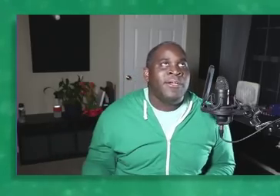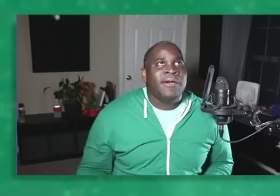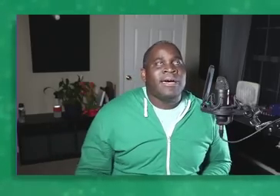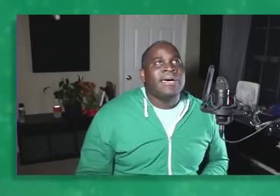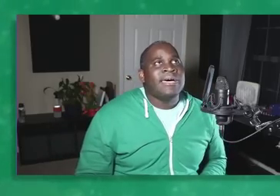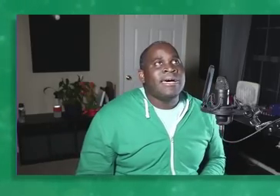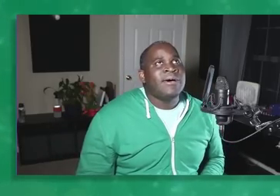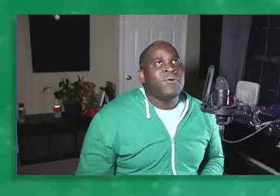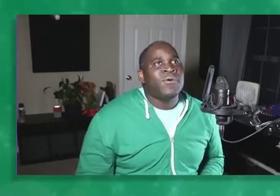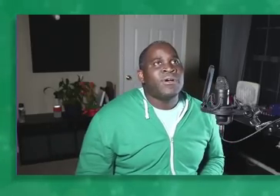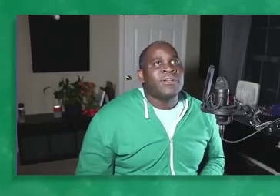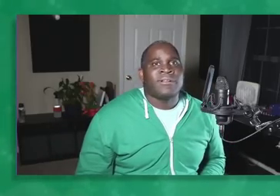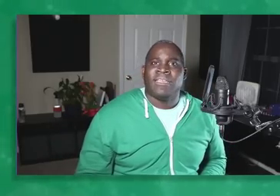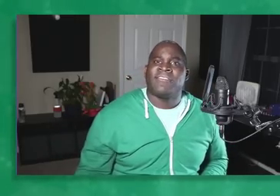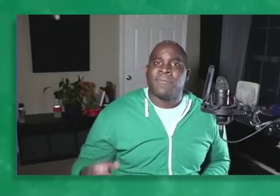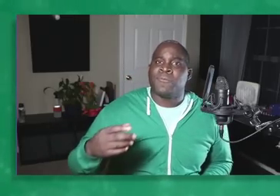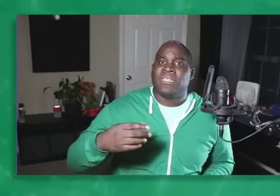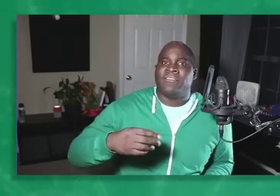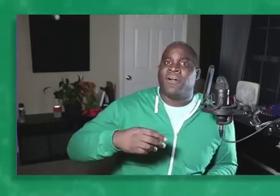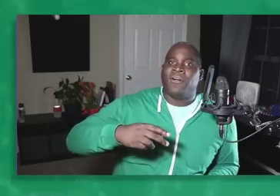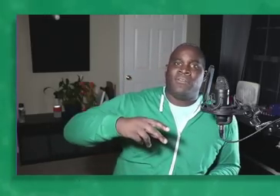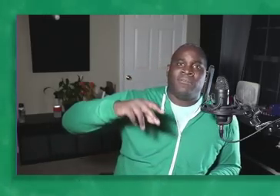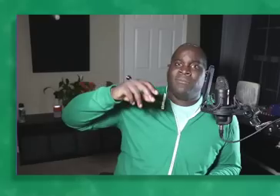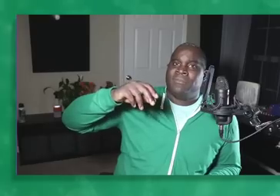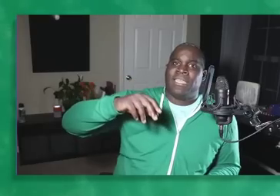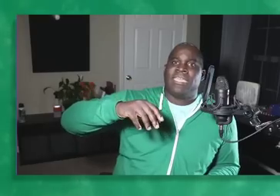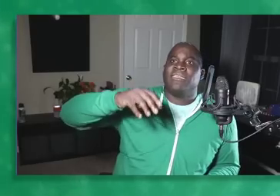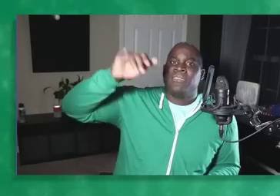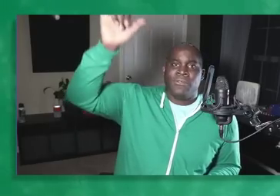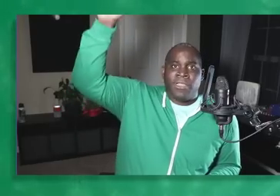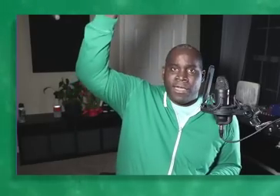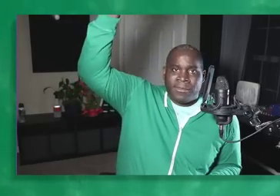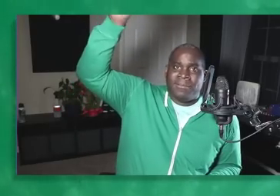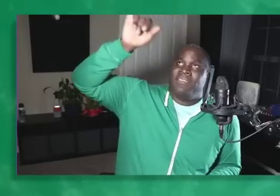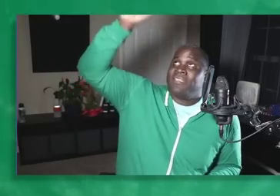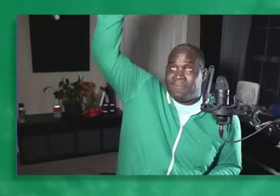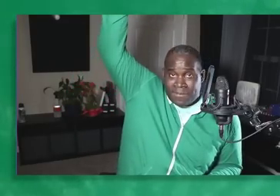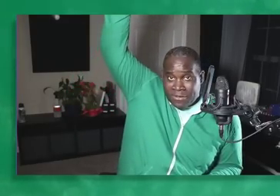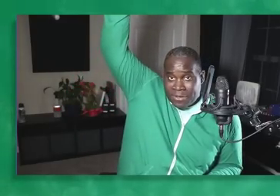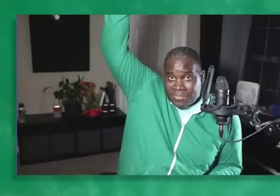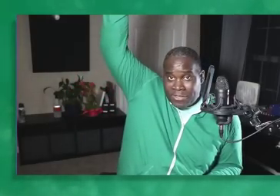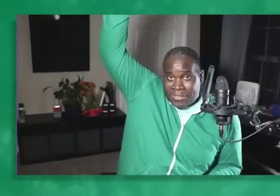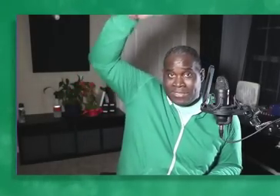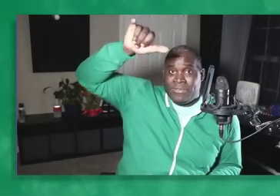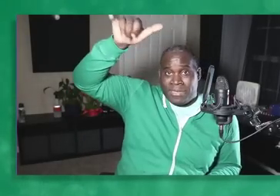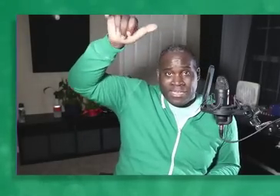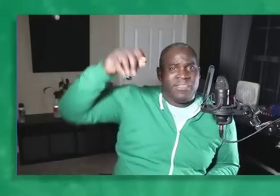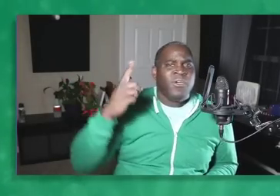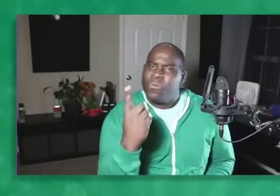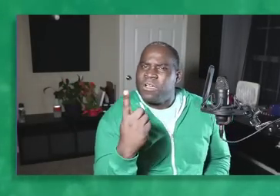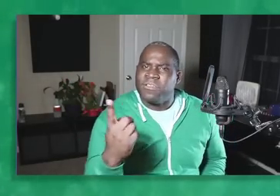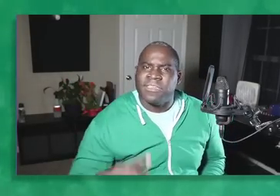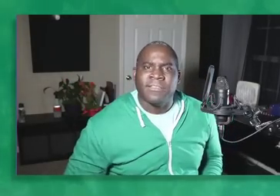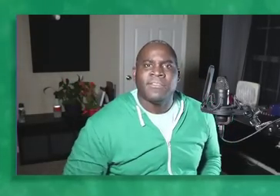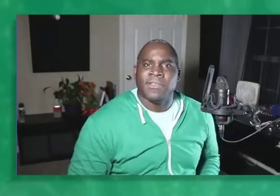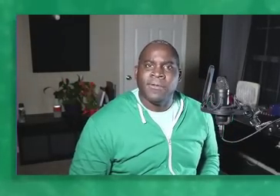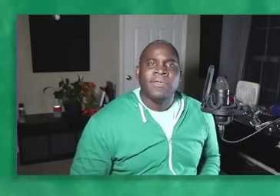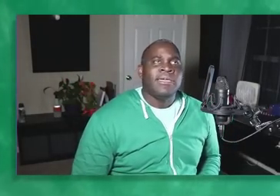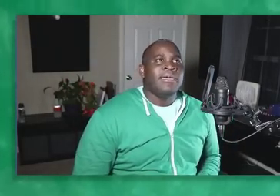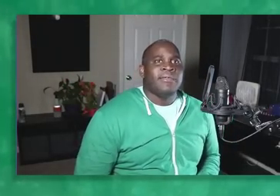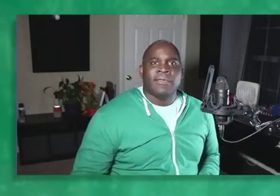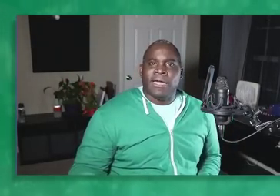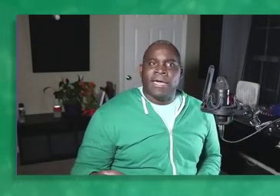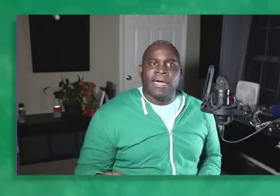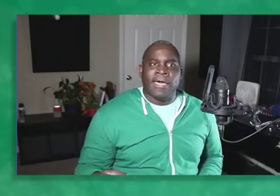Emma. Or if someone really tall, like Yulon, he's like very, very tall. Yulon, where is he? Do you know?